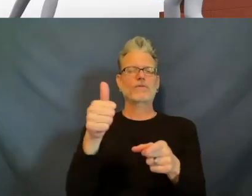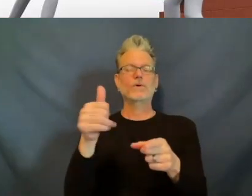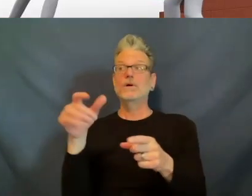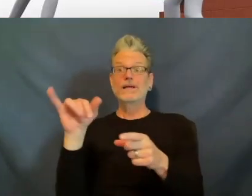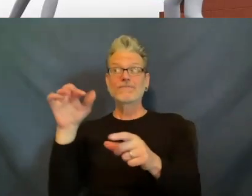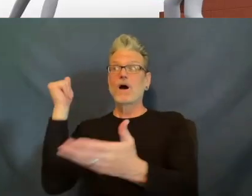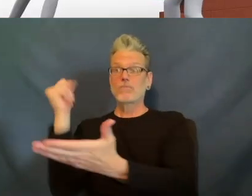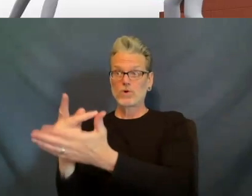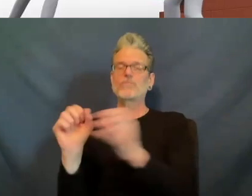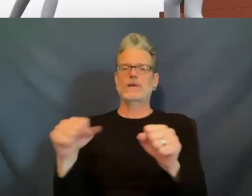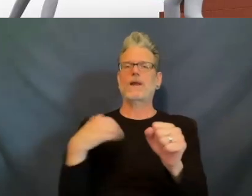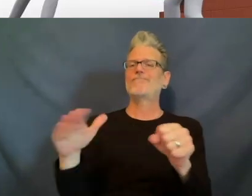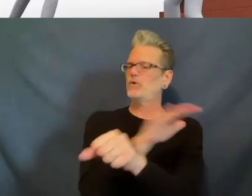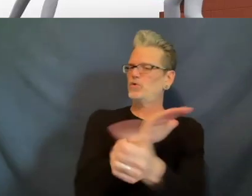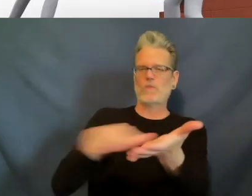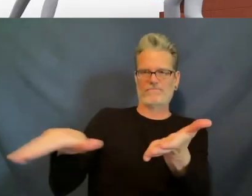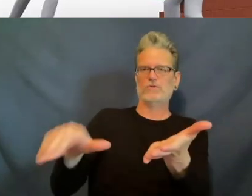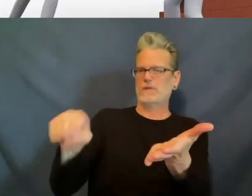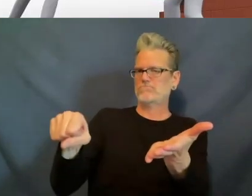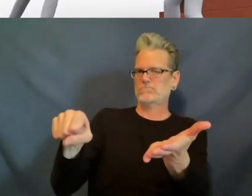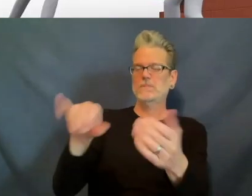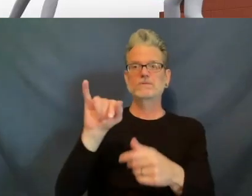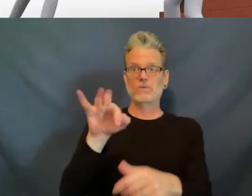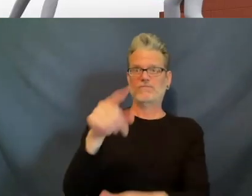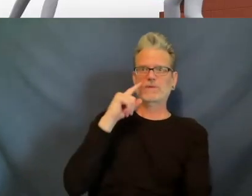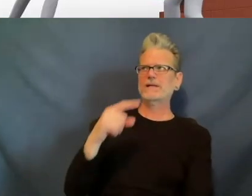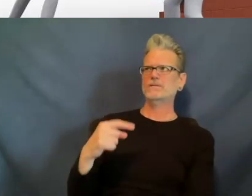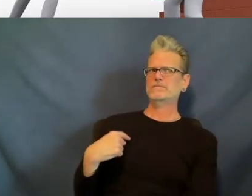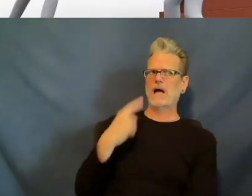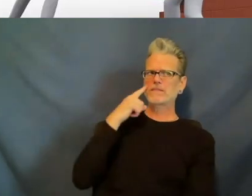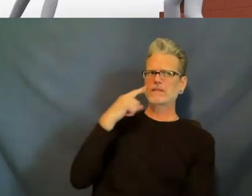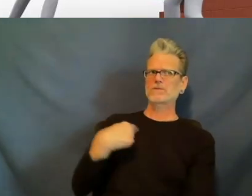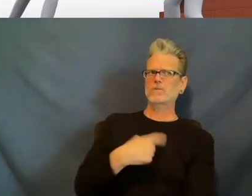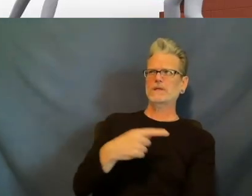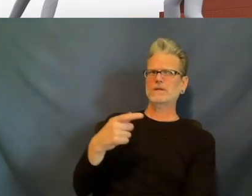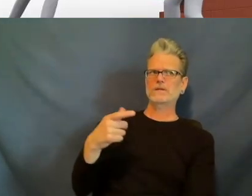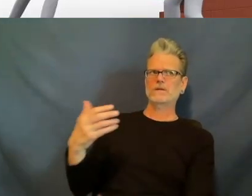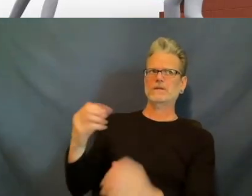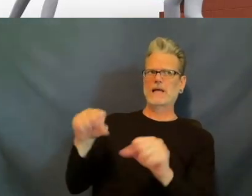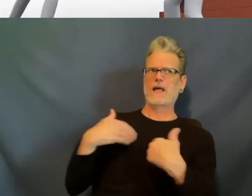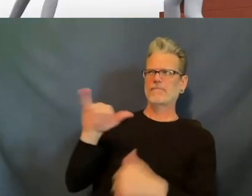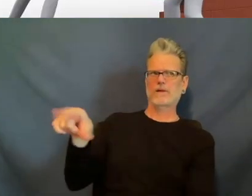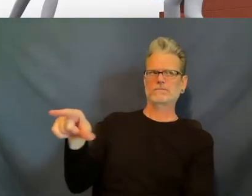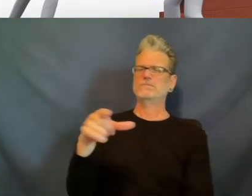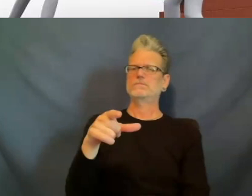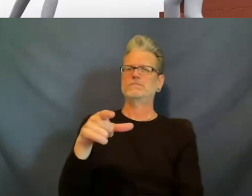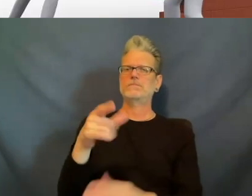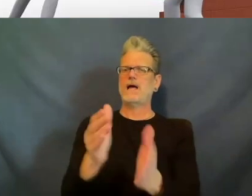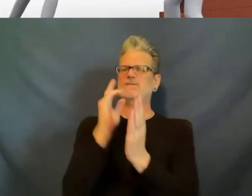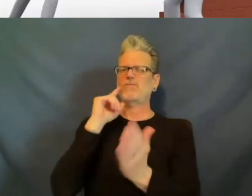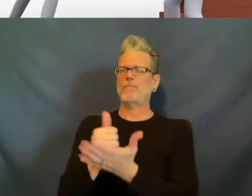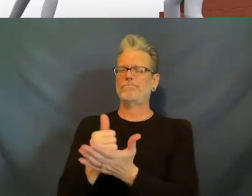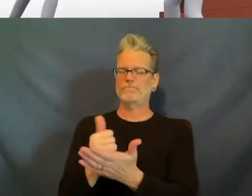full waivers for. So if you feel like you fall into that, contact our Office of Tribal Relations and they can help. And then